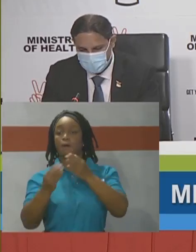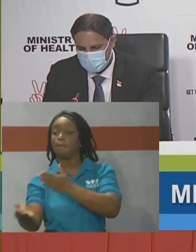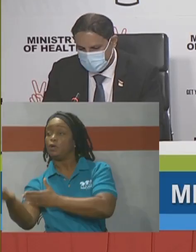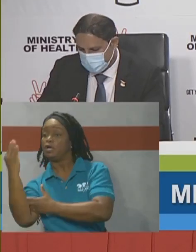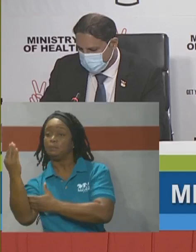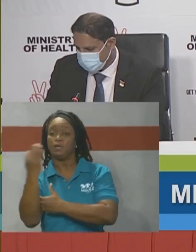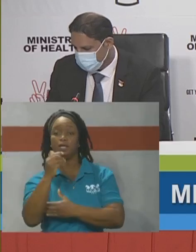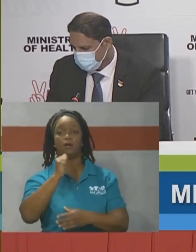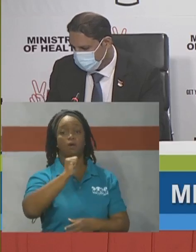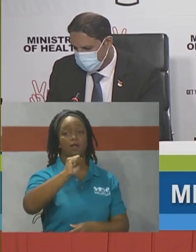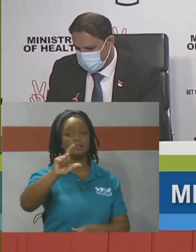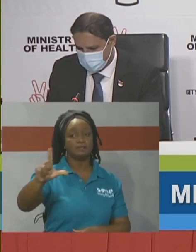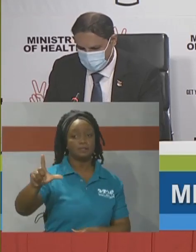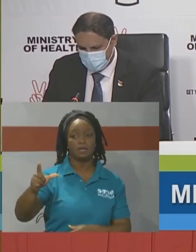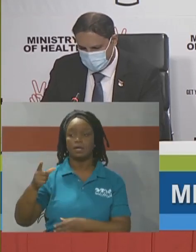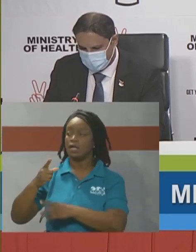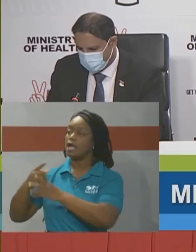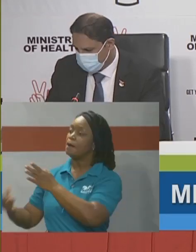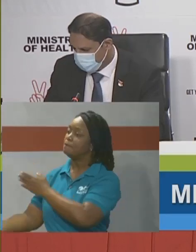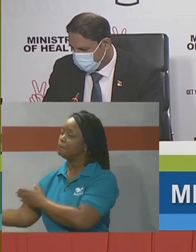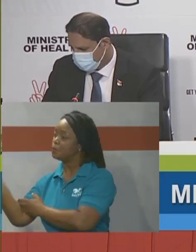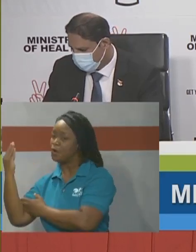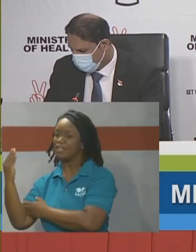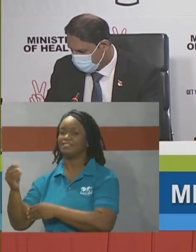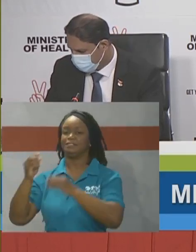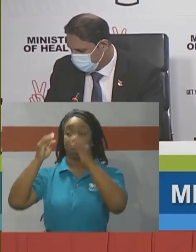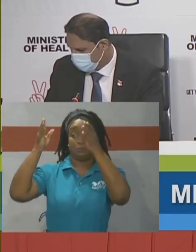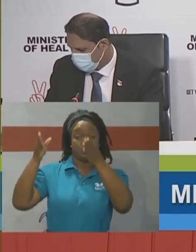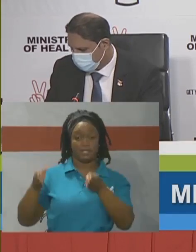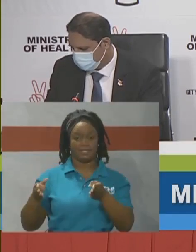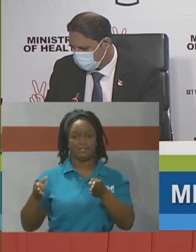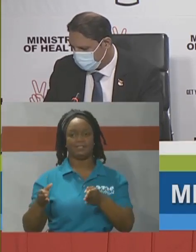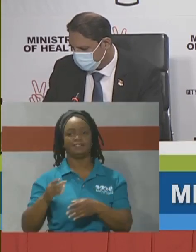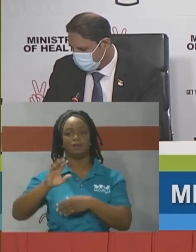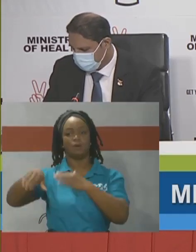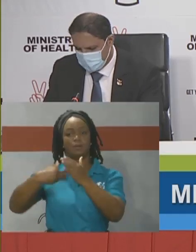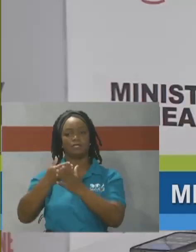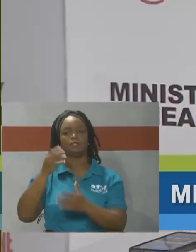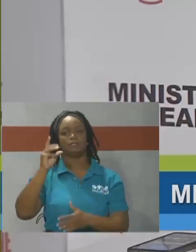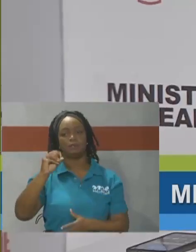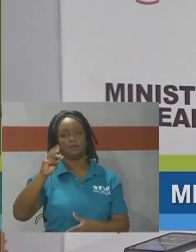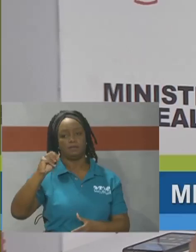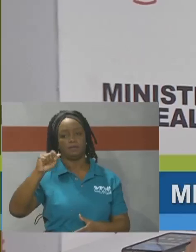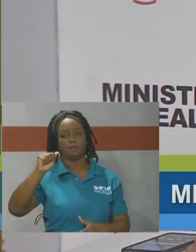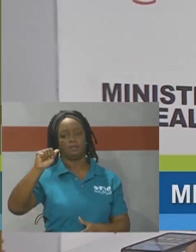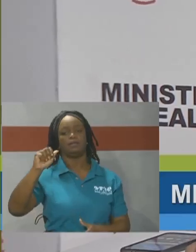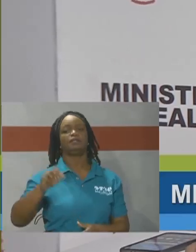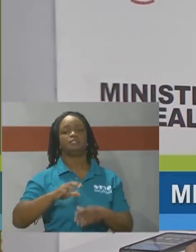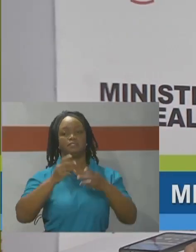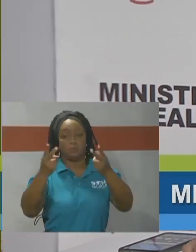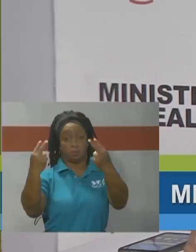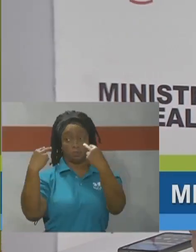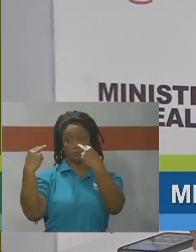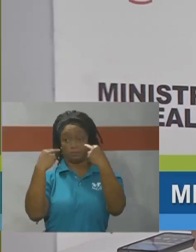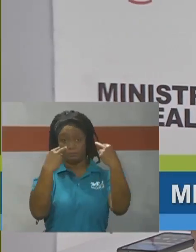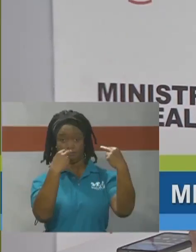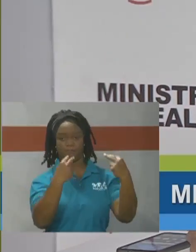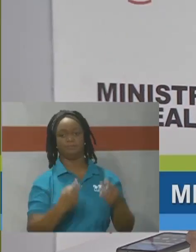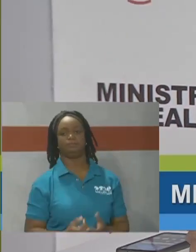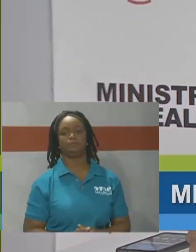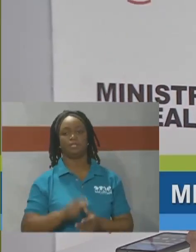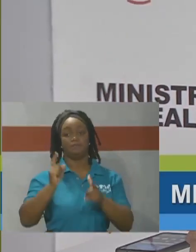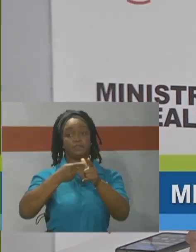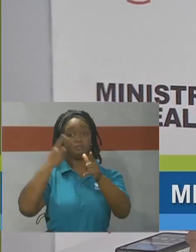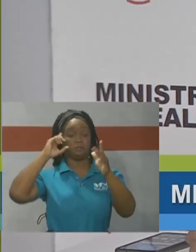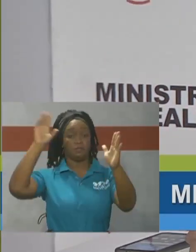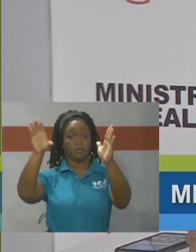Honorable Minister. Good morning to Dr. Paul, members of the media, members of the viewing and listening public. So we begin with the dashboard. If I can have the dashboard as